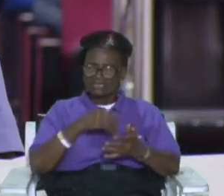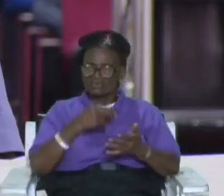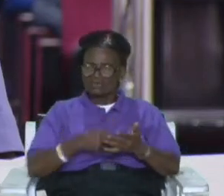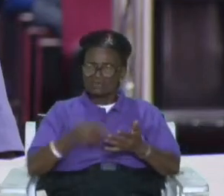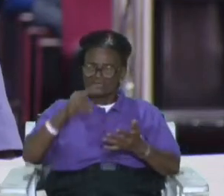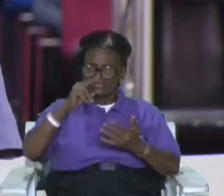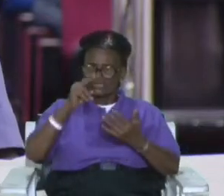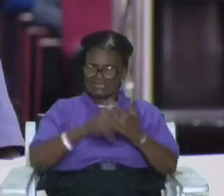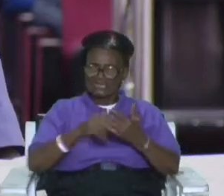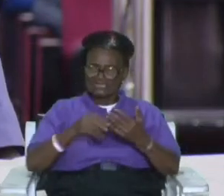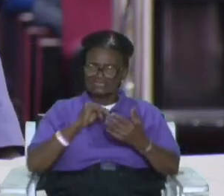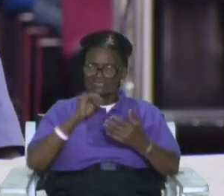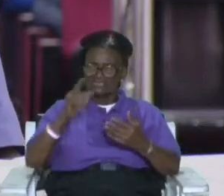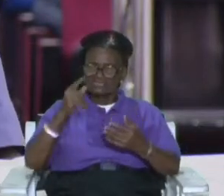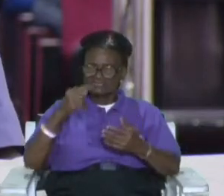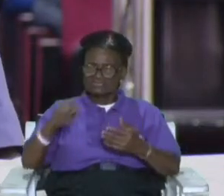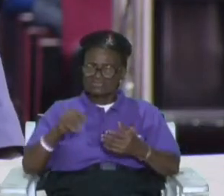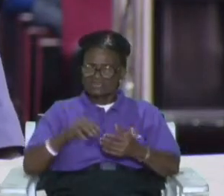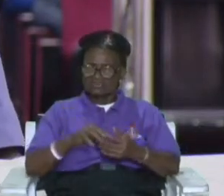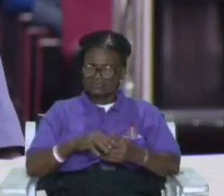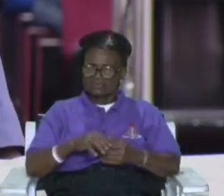holiness is the master key.